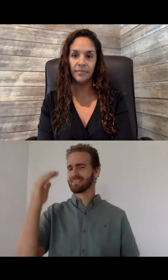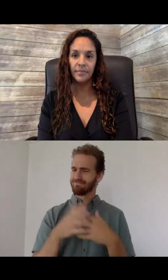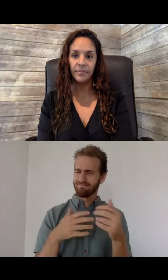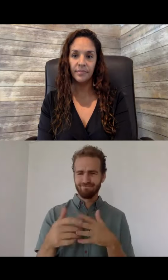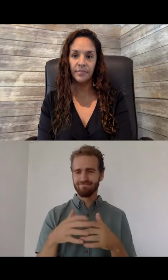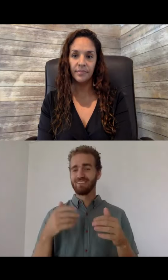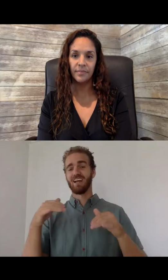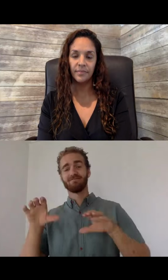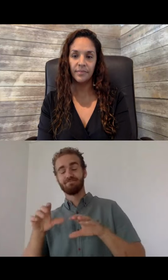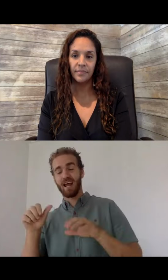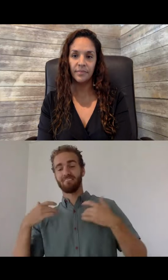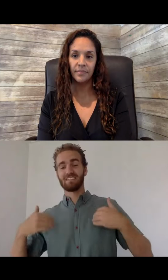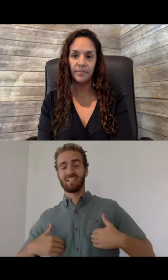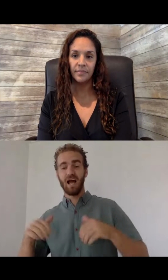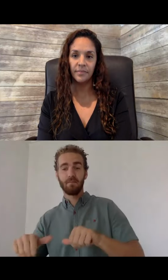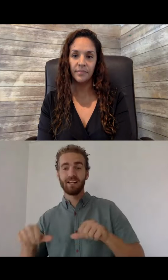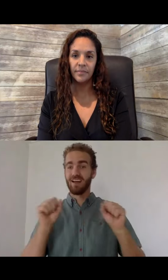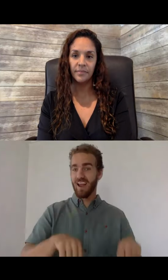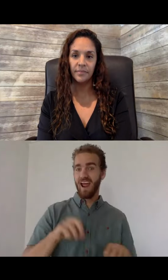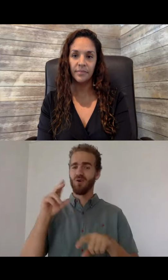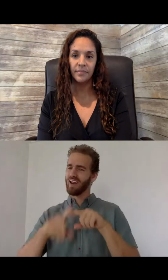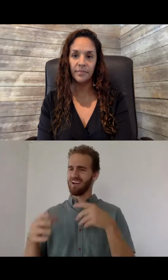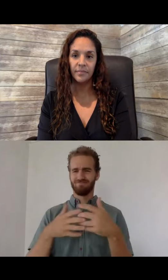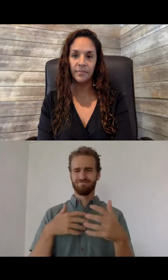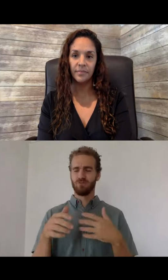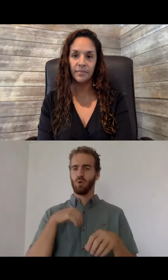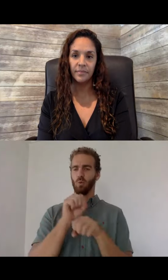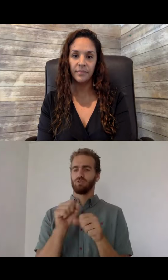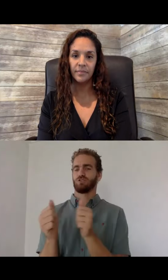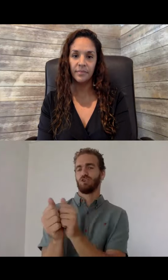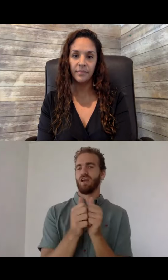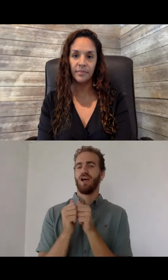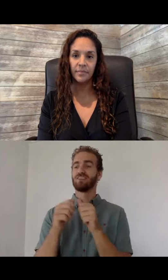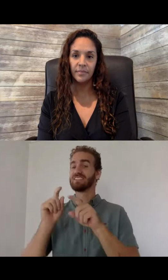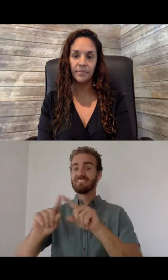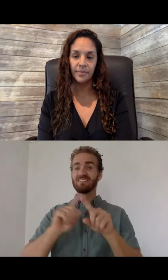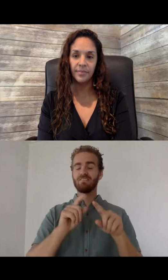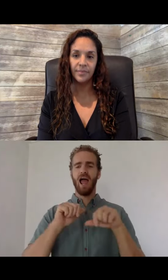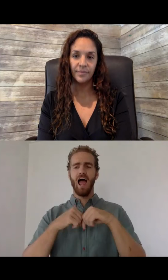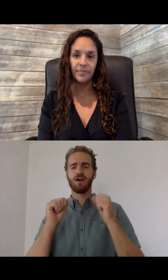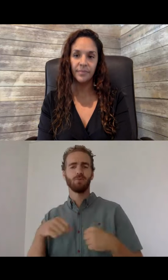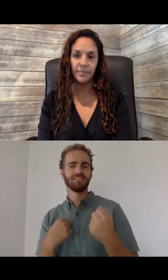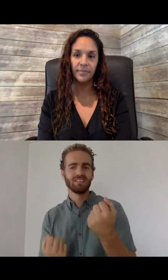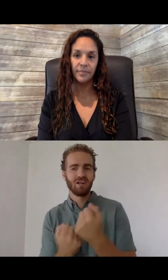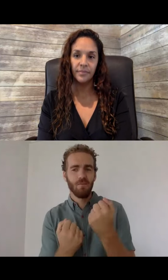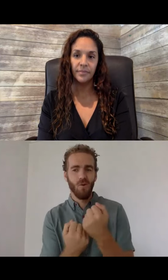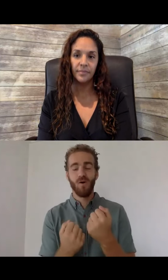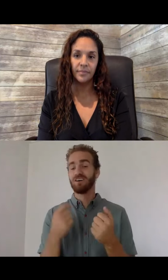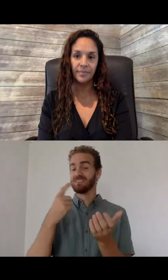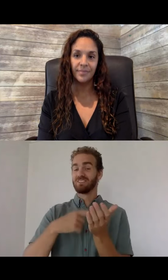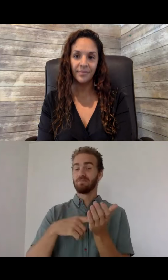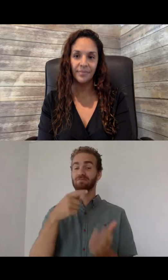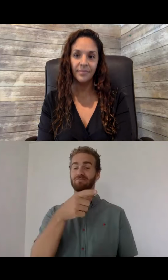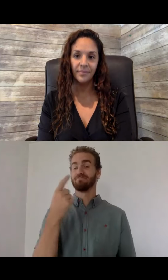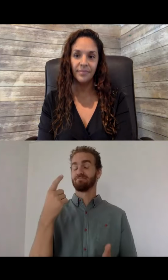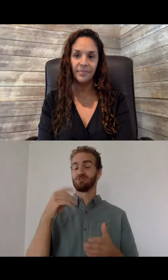difference. Size does not make a difference as well. Physical abilities also does not make a difference. We all work together with our differences.